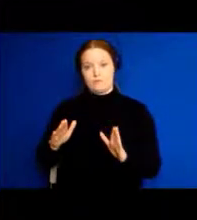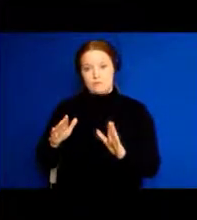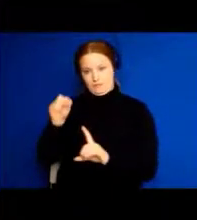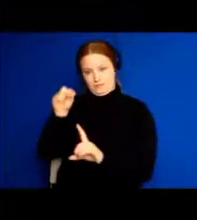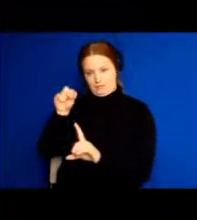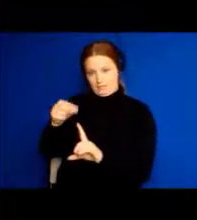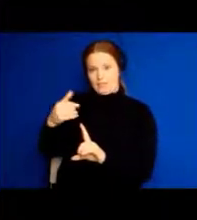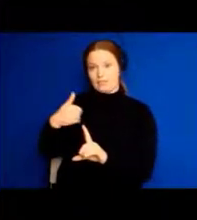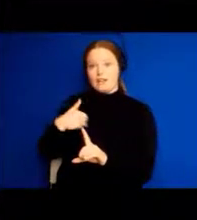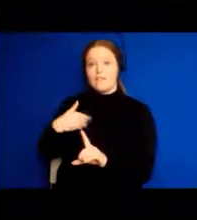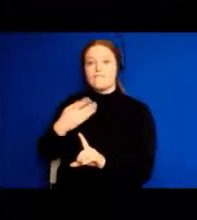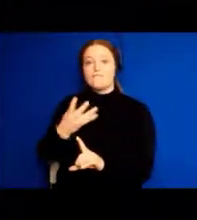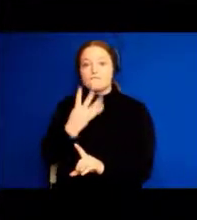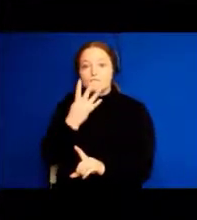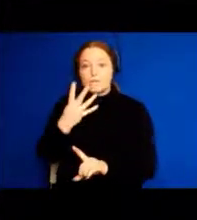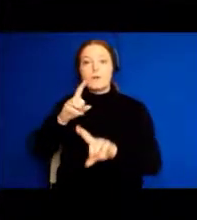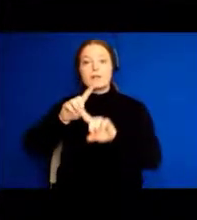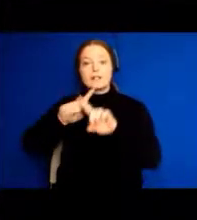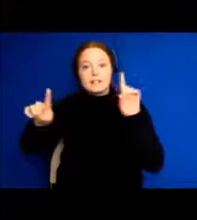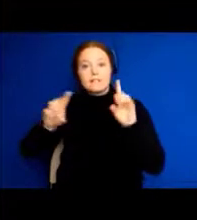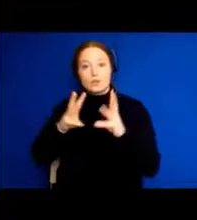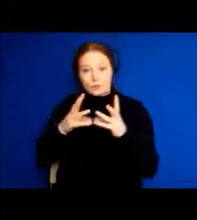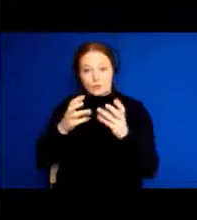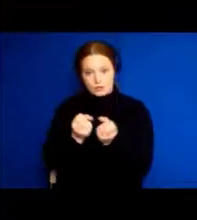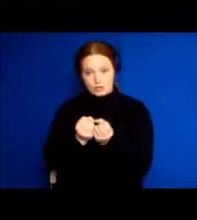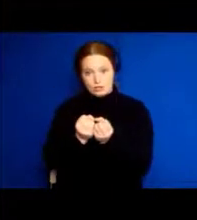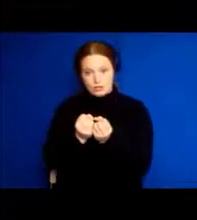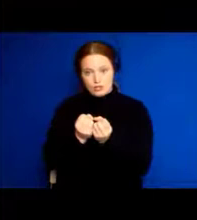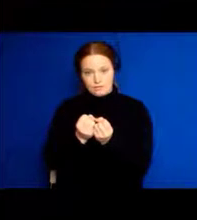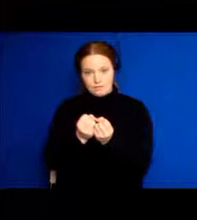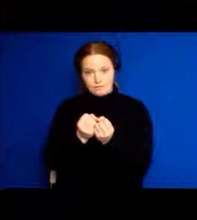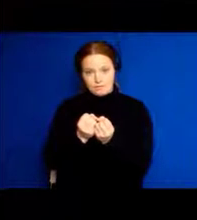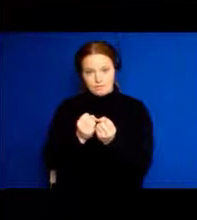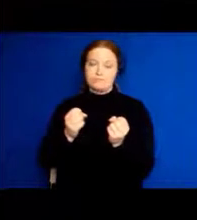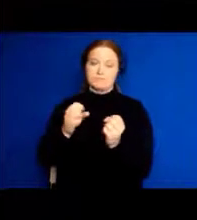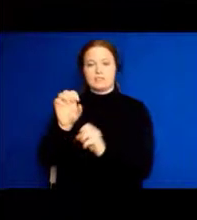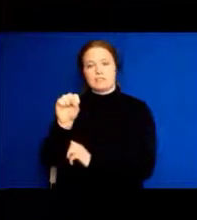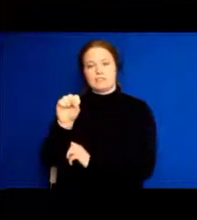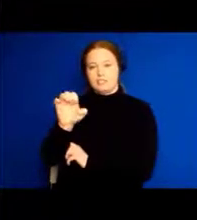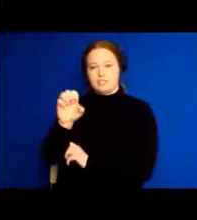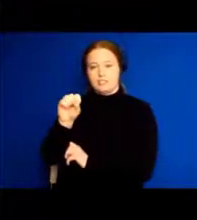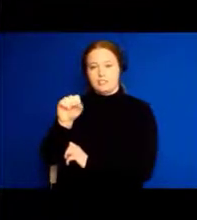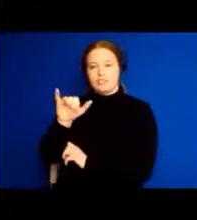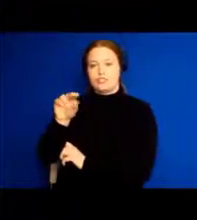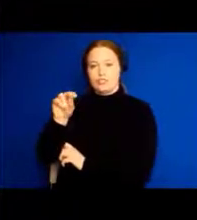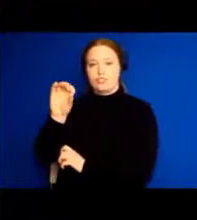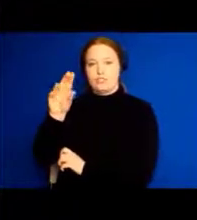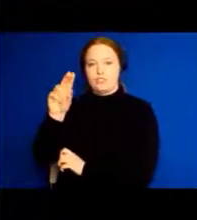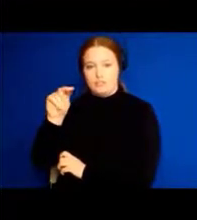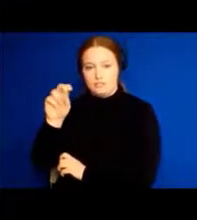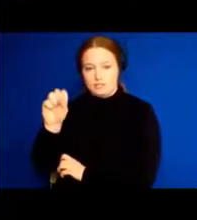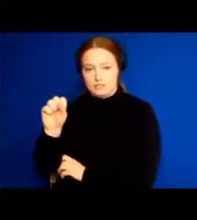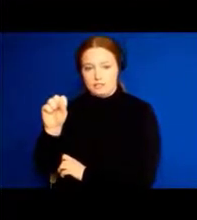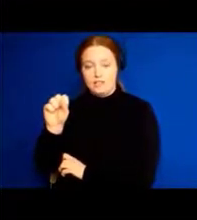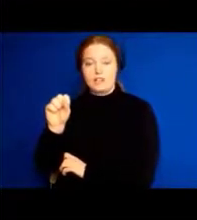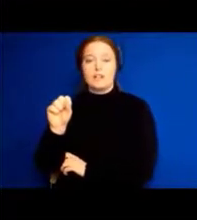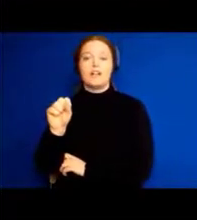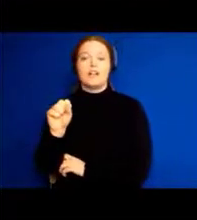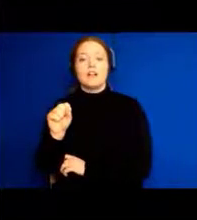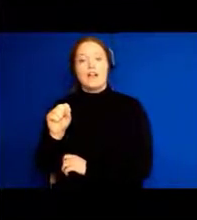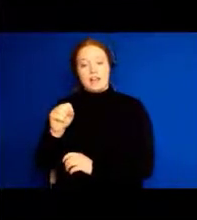making artwork, and involved 24 people, about half of whom had dementia and half were care